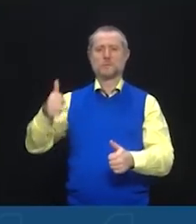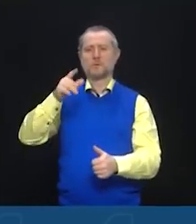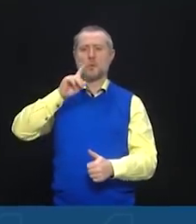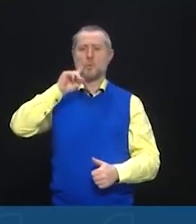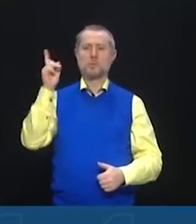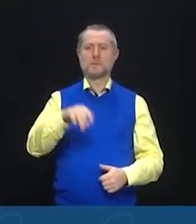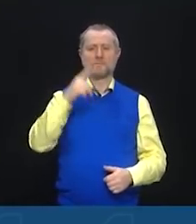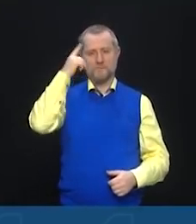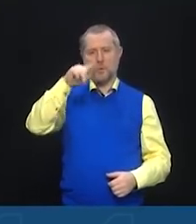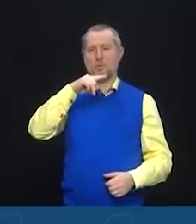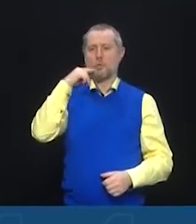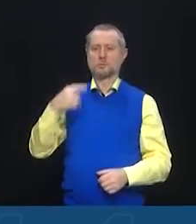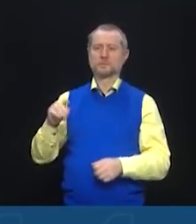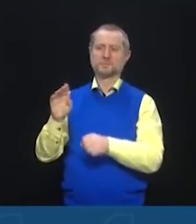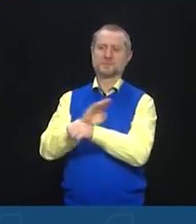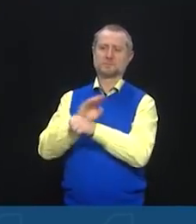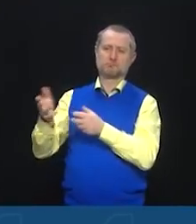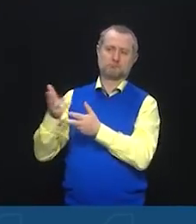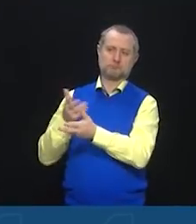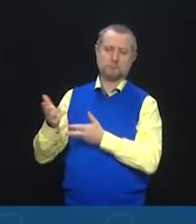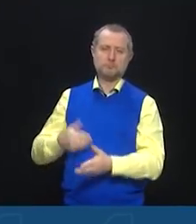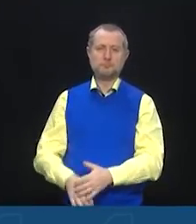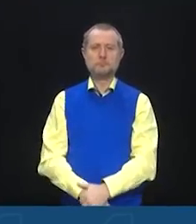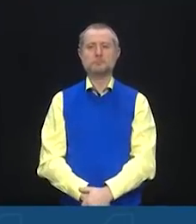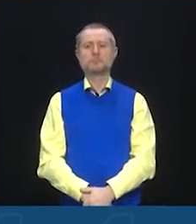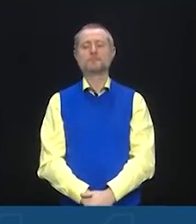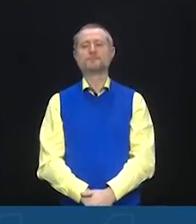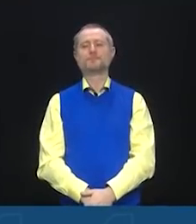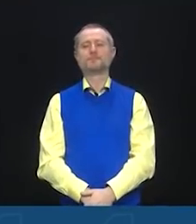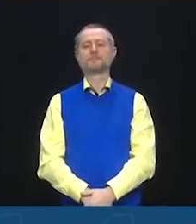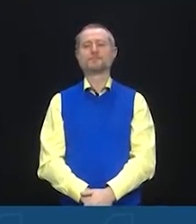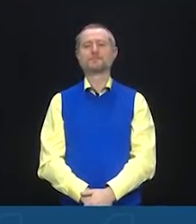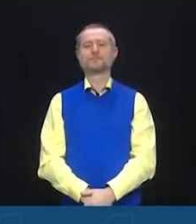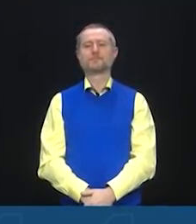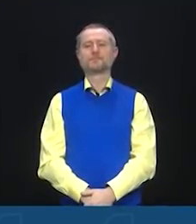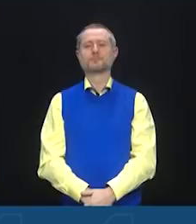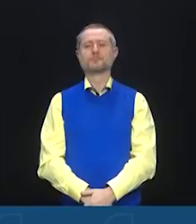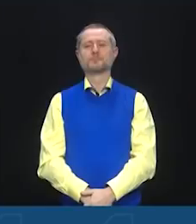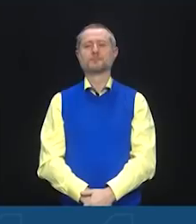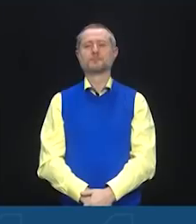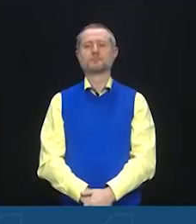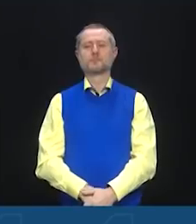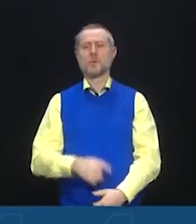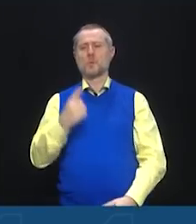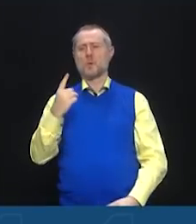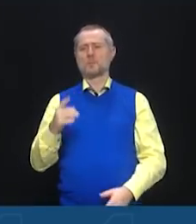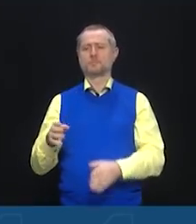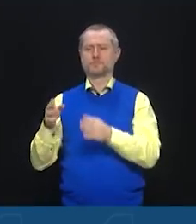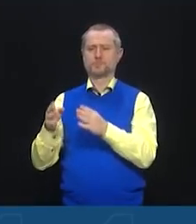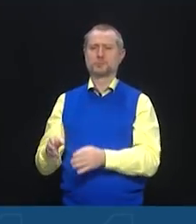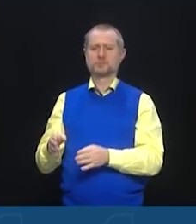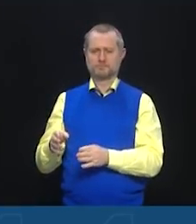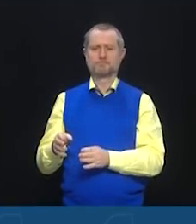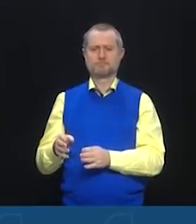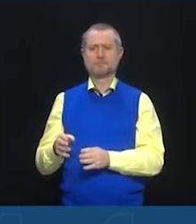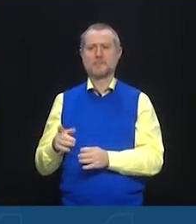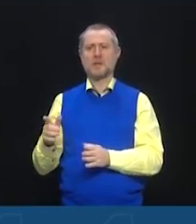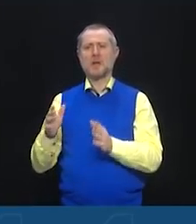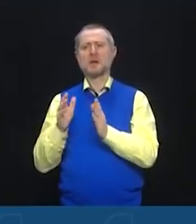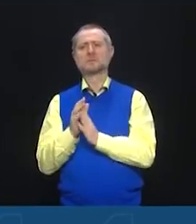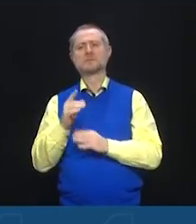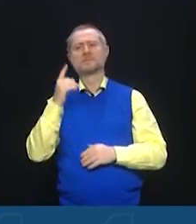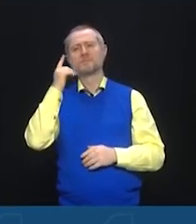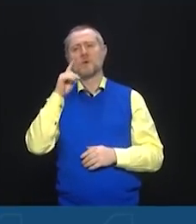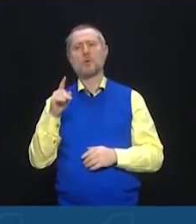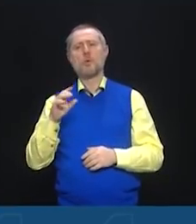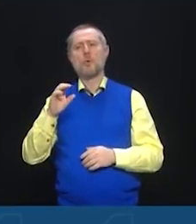see there was some other demands. I saw Manhattan Borough President Mark Levine ask for the seizure of oligarchs' assets, many of which are